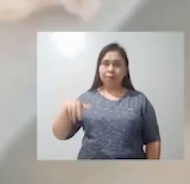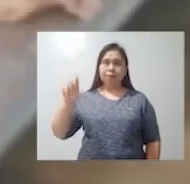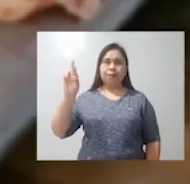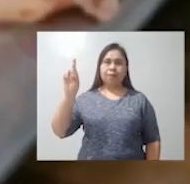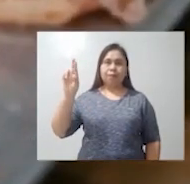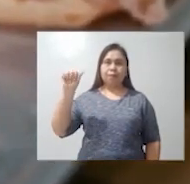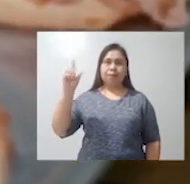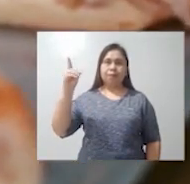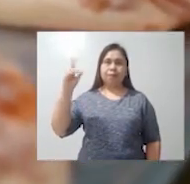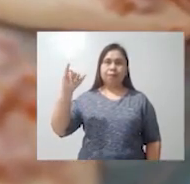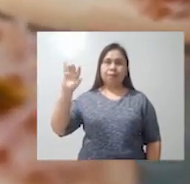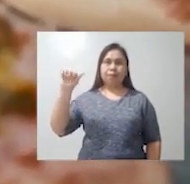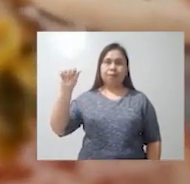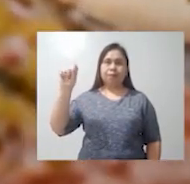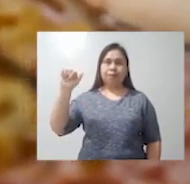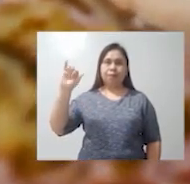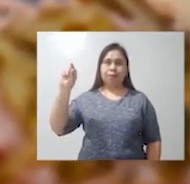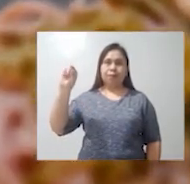conduction?